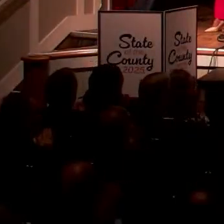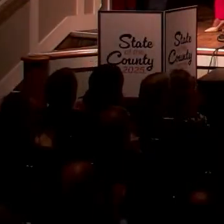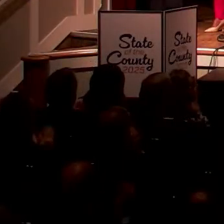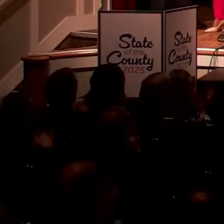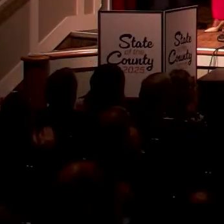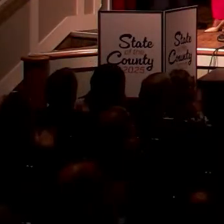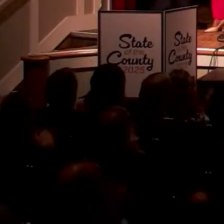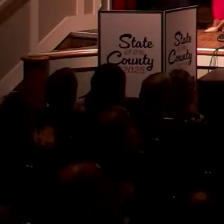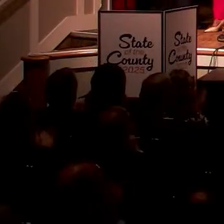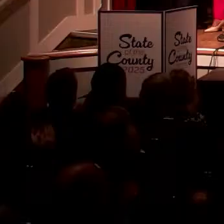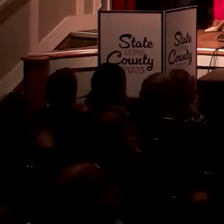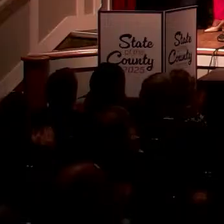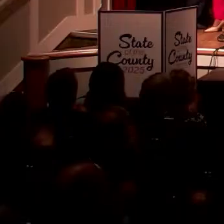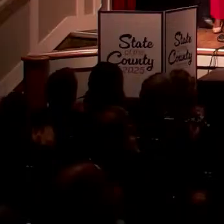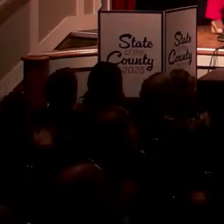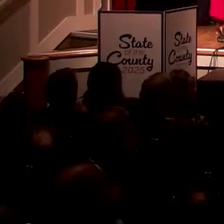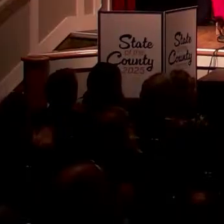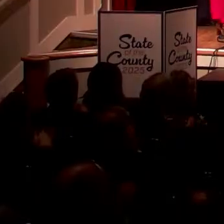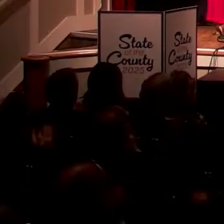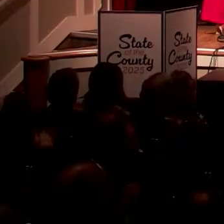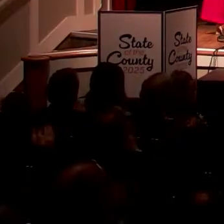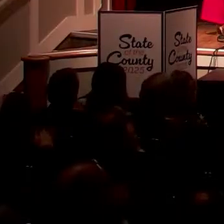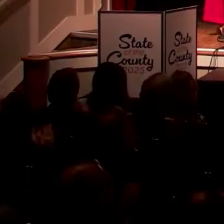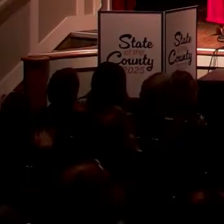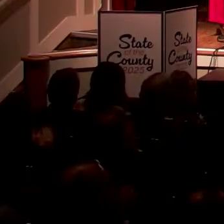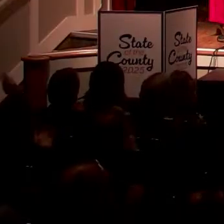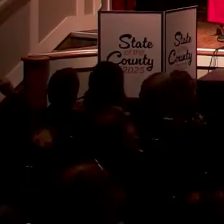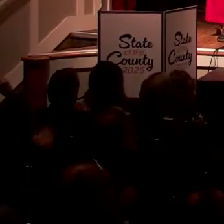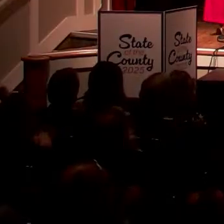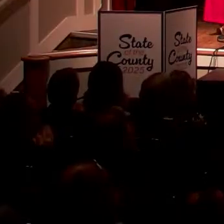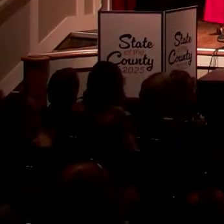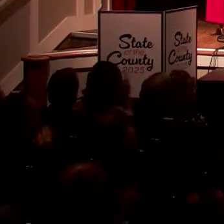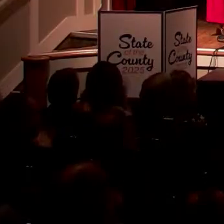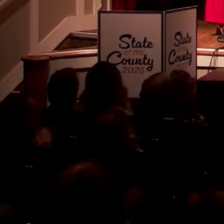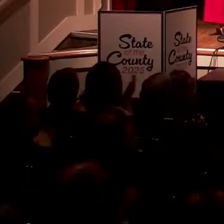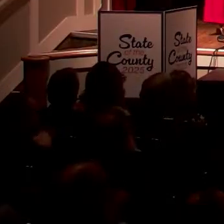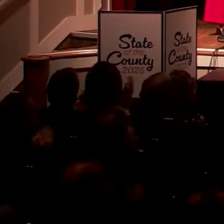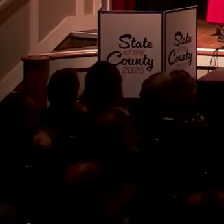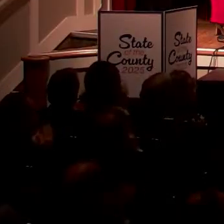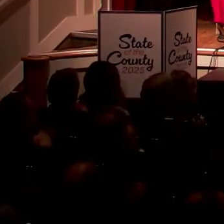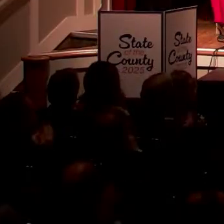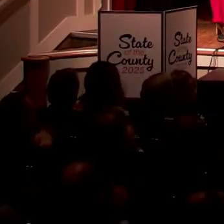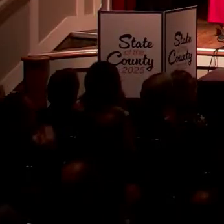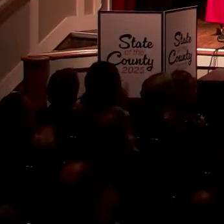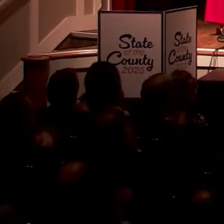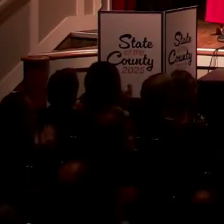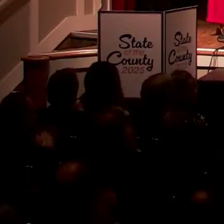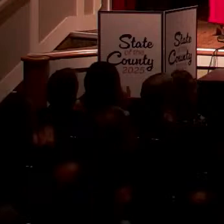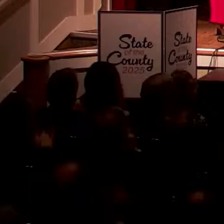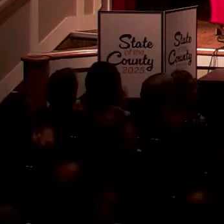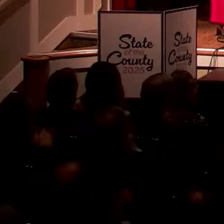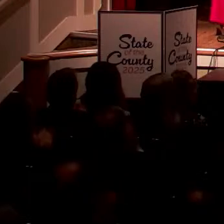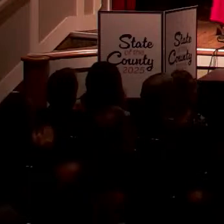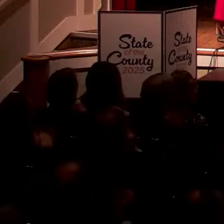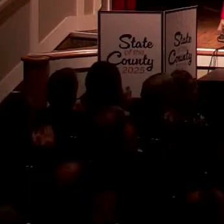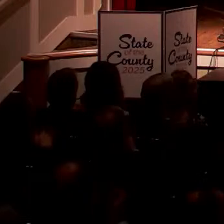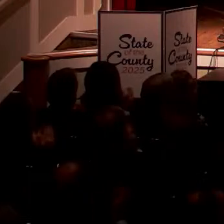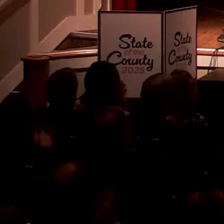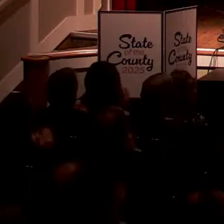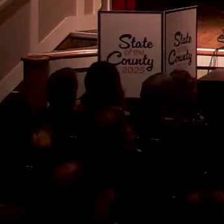Thank you. Thank you. Kevin, thank you. Good luck. Congratulations on the near graduation. I appreciate